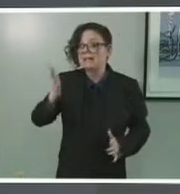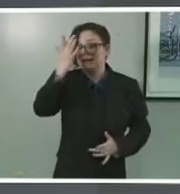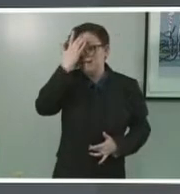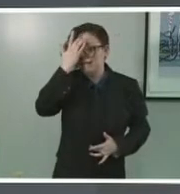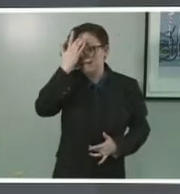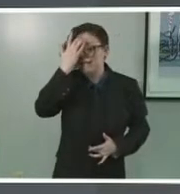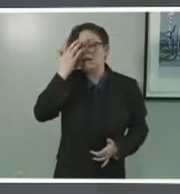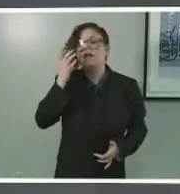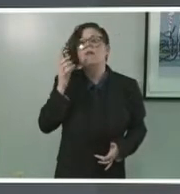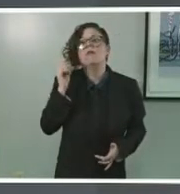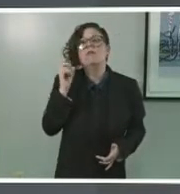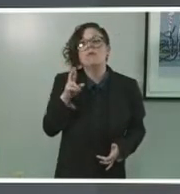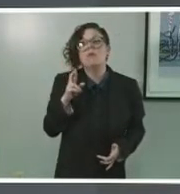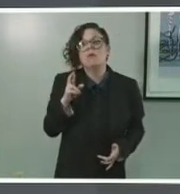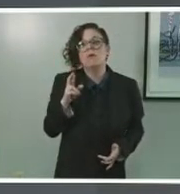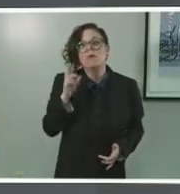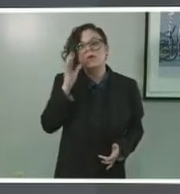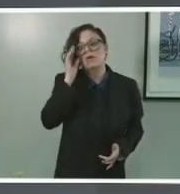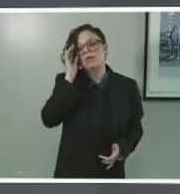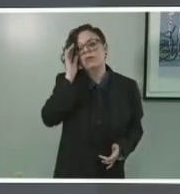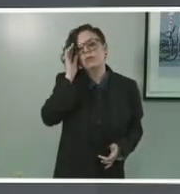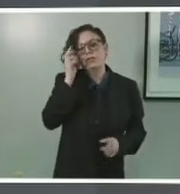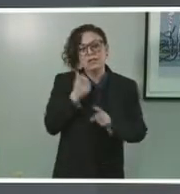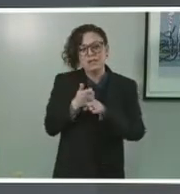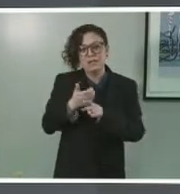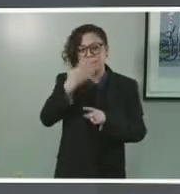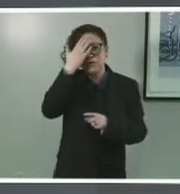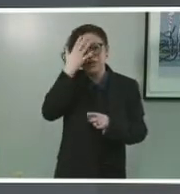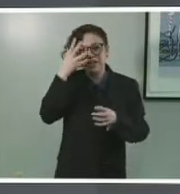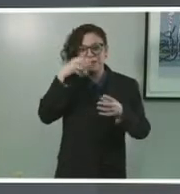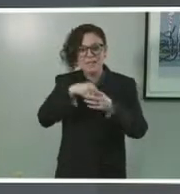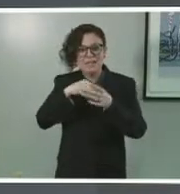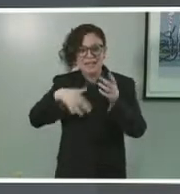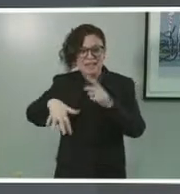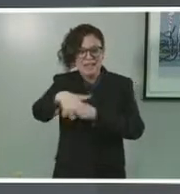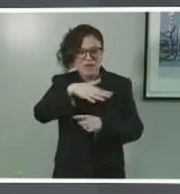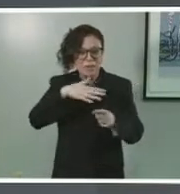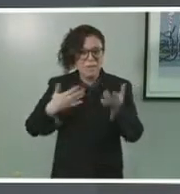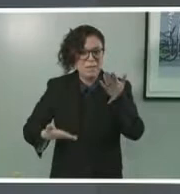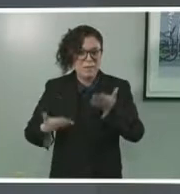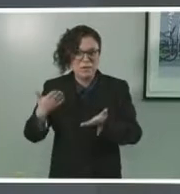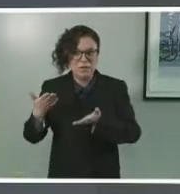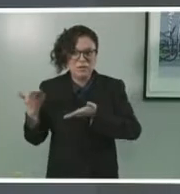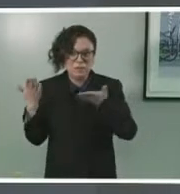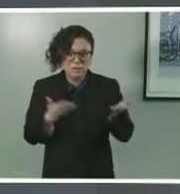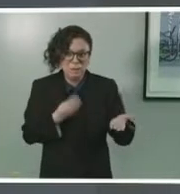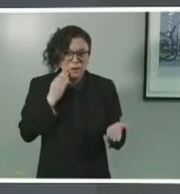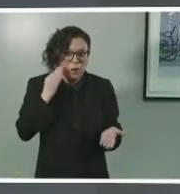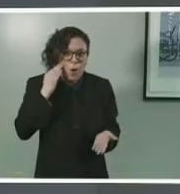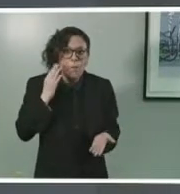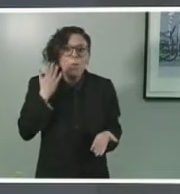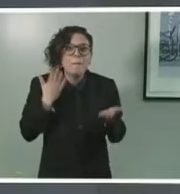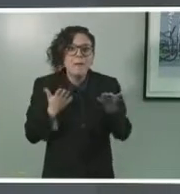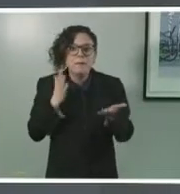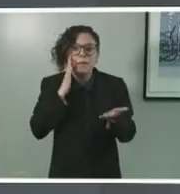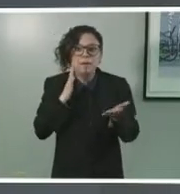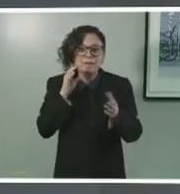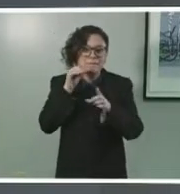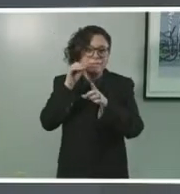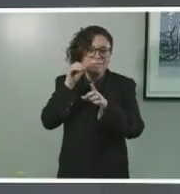trying to, you know that you're going to be in an environment that you may bring home that could possibly expose someone else.